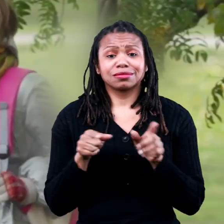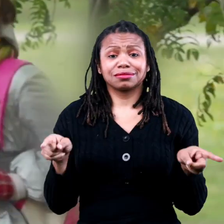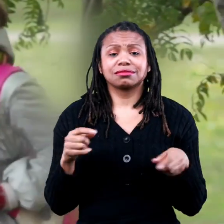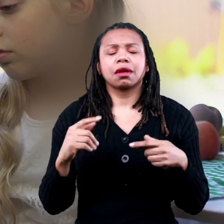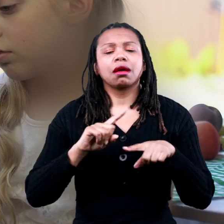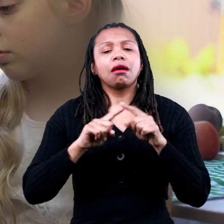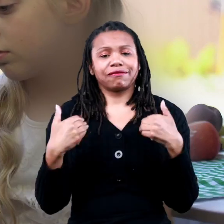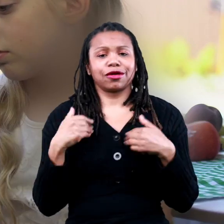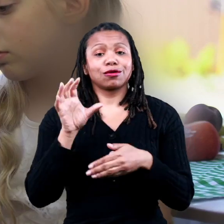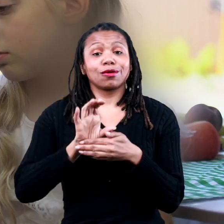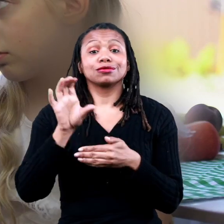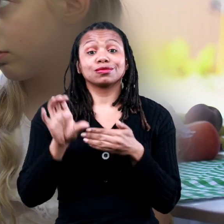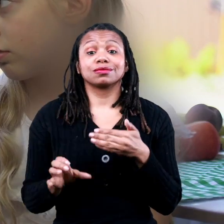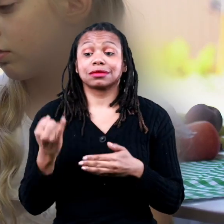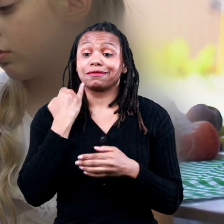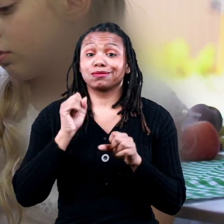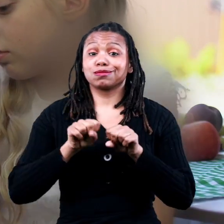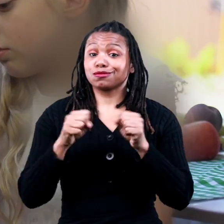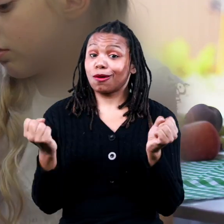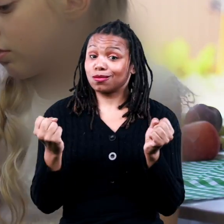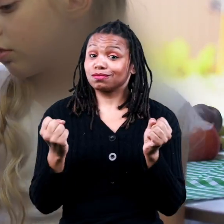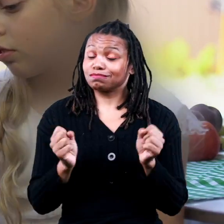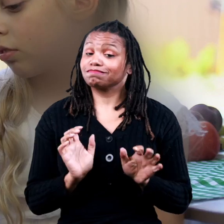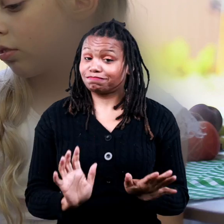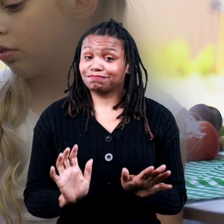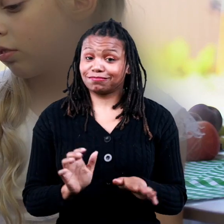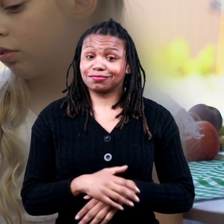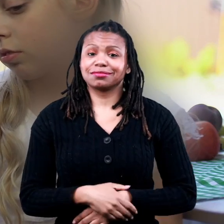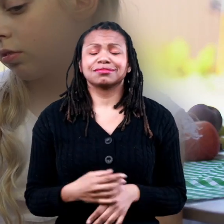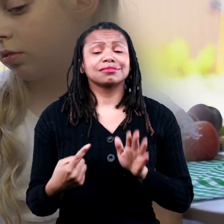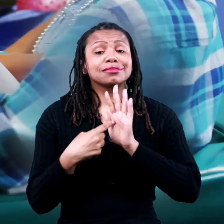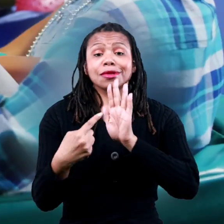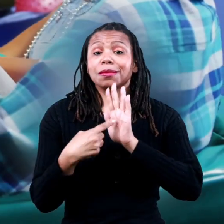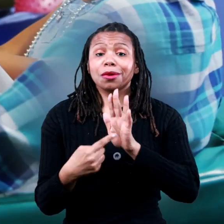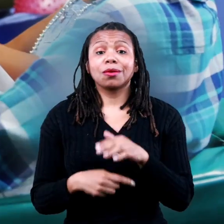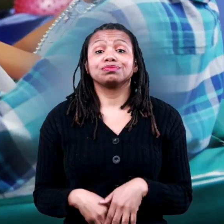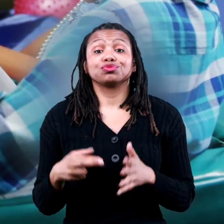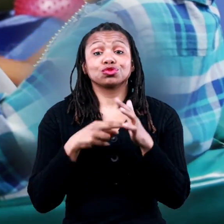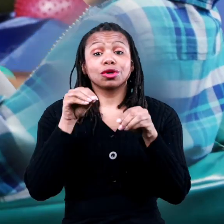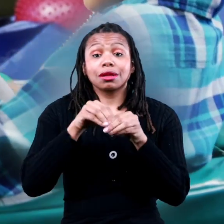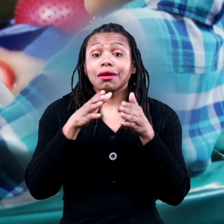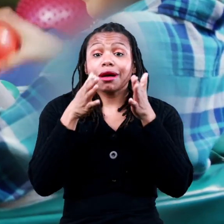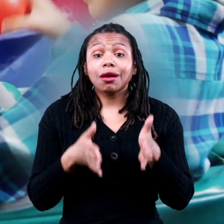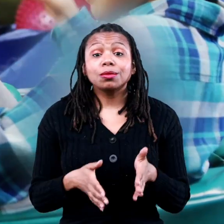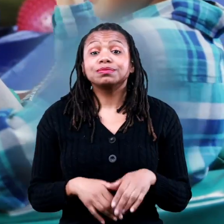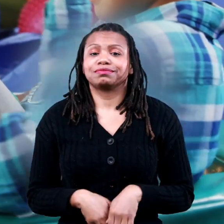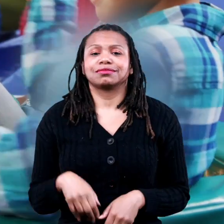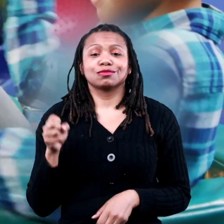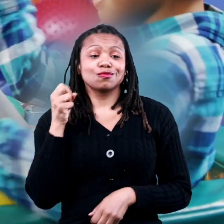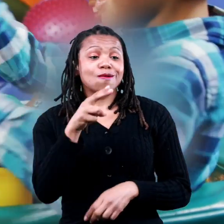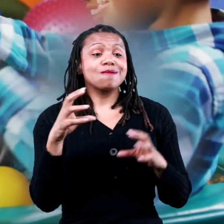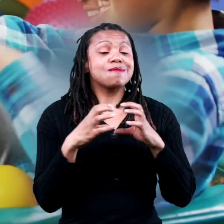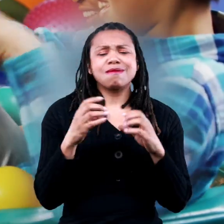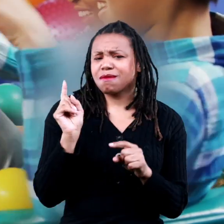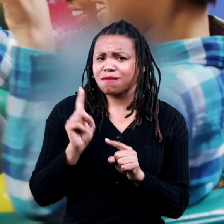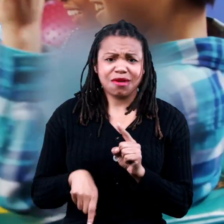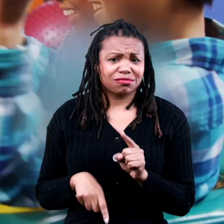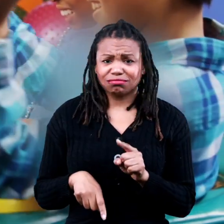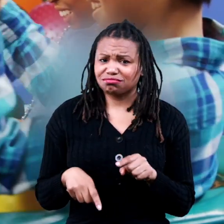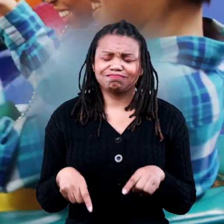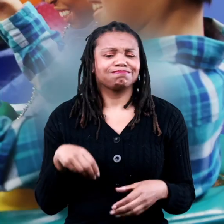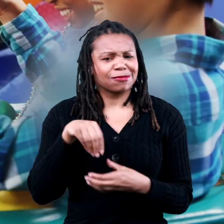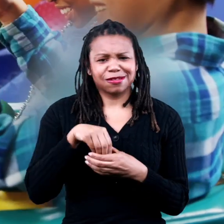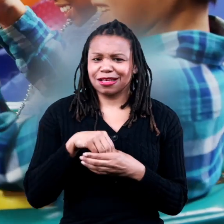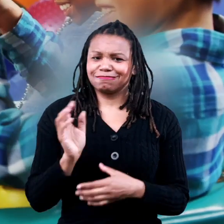Like laws, rules also have consequences if they are broken. For example, if there is a rule in your house that you